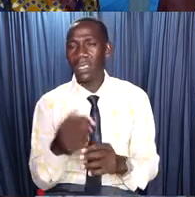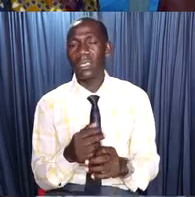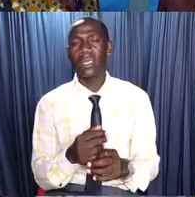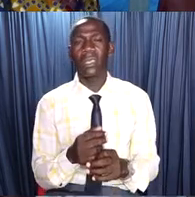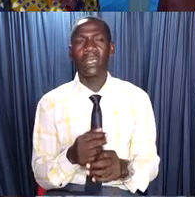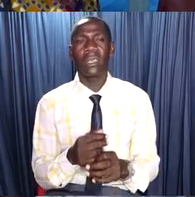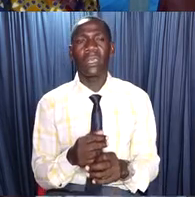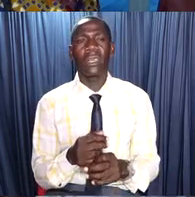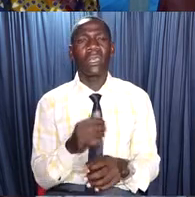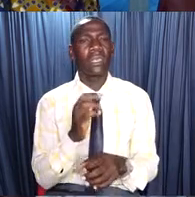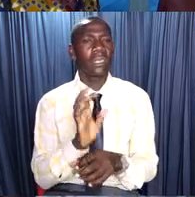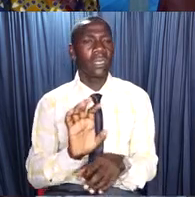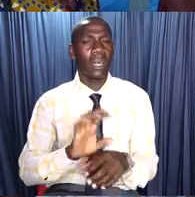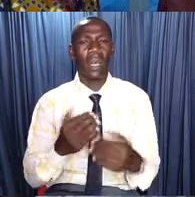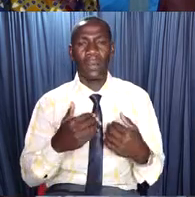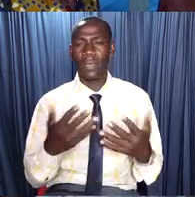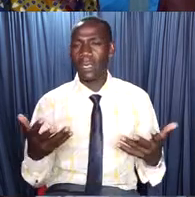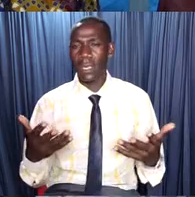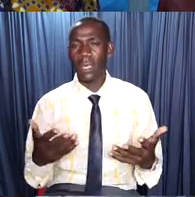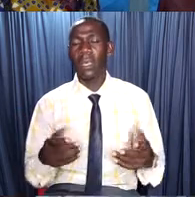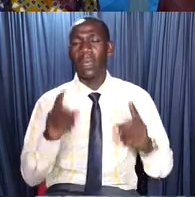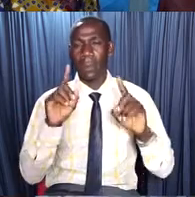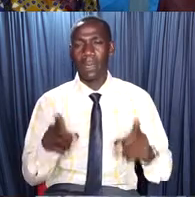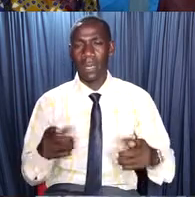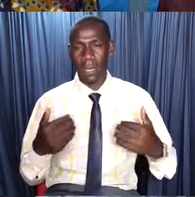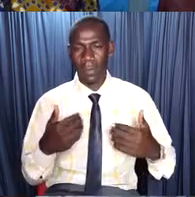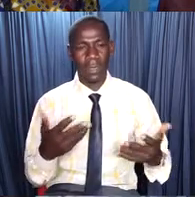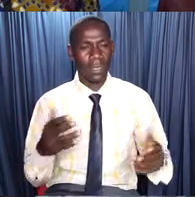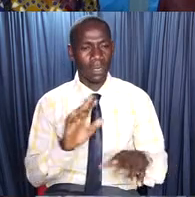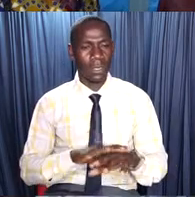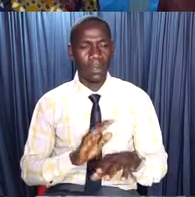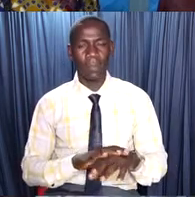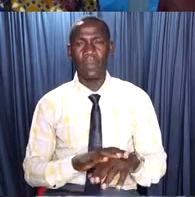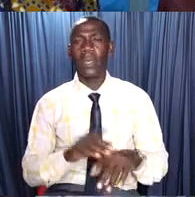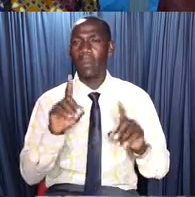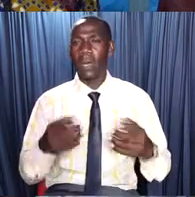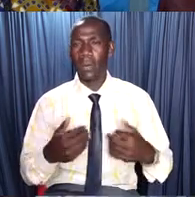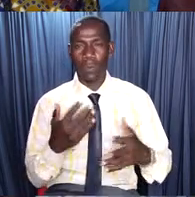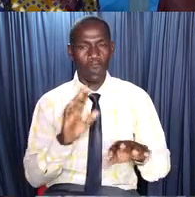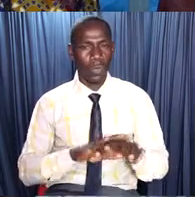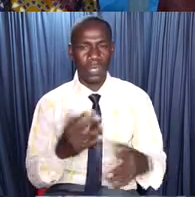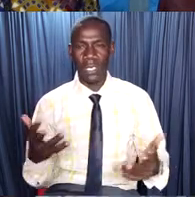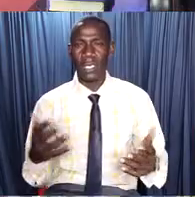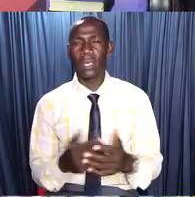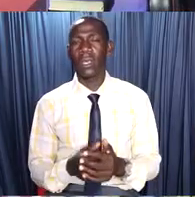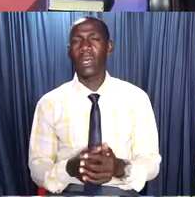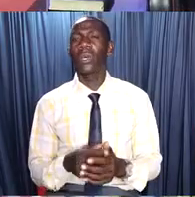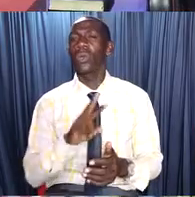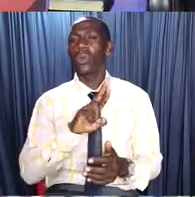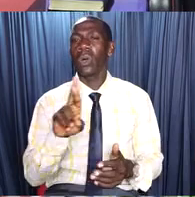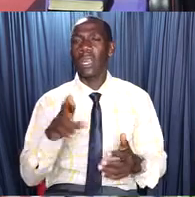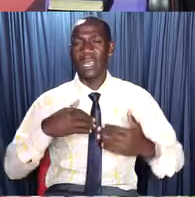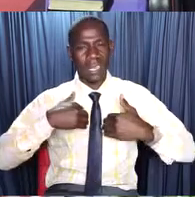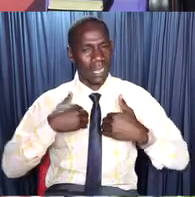this capacity, I deserve to have all these good things. I deserve these good things. I deserve these good things.